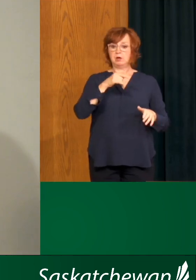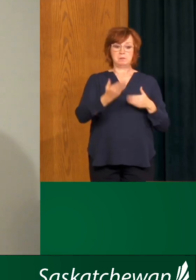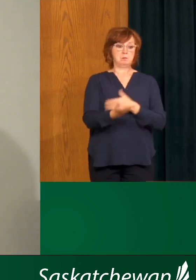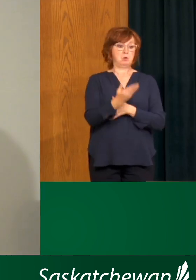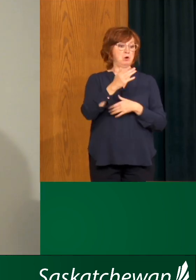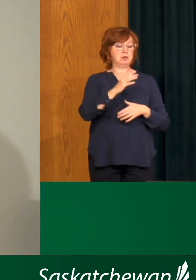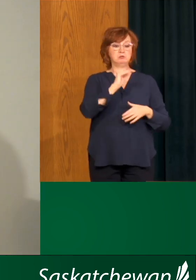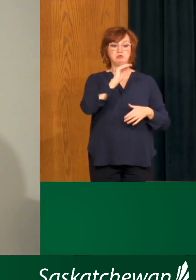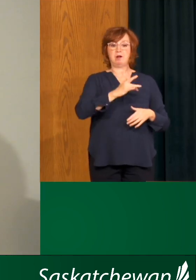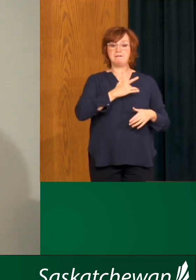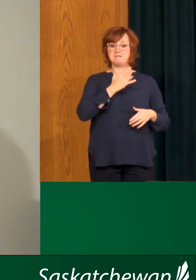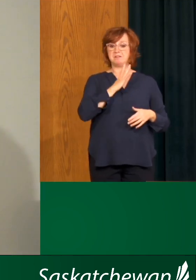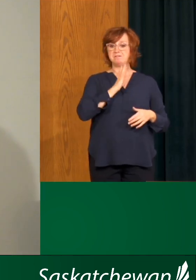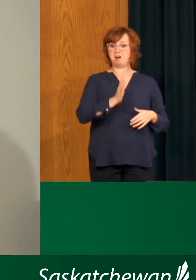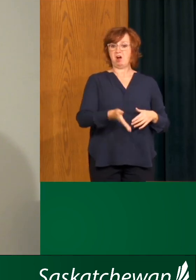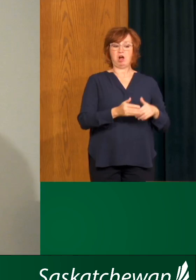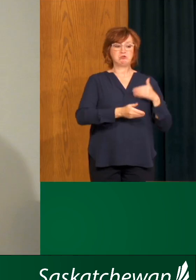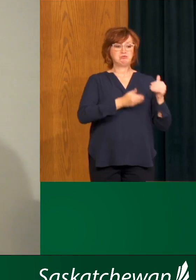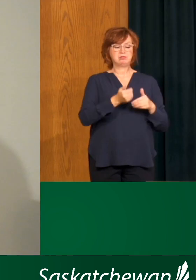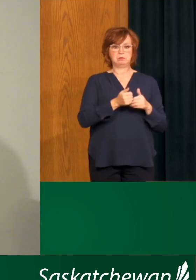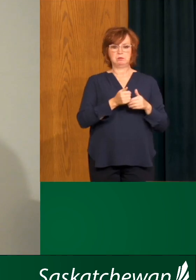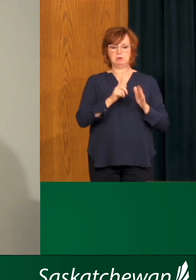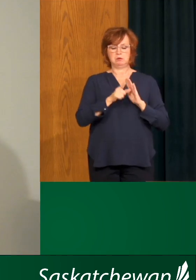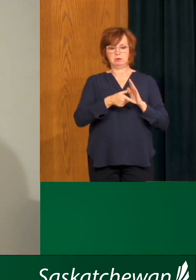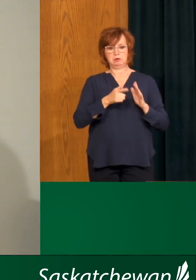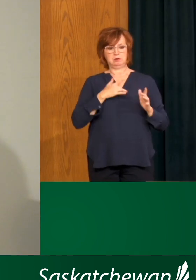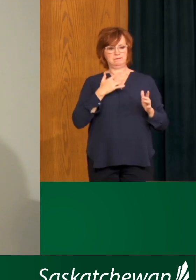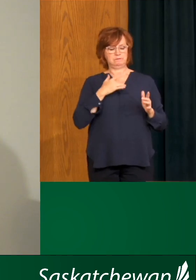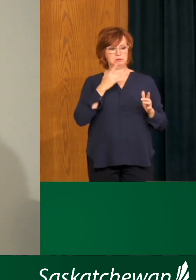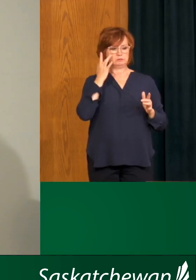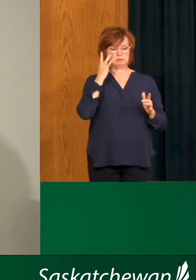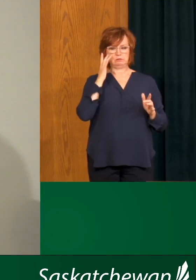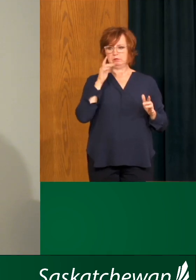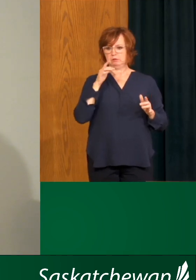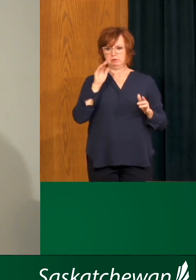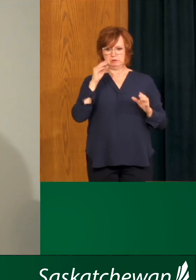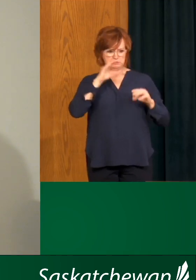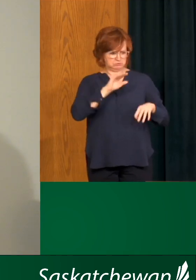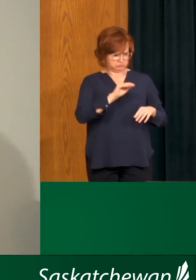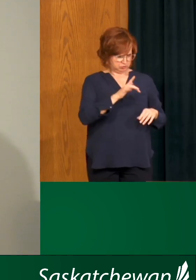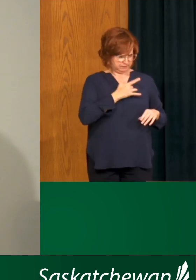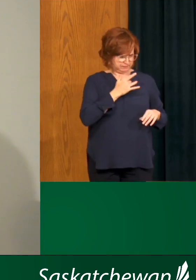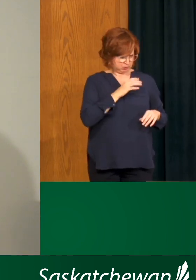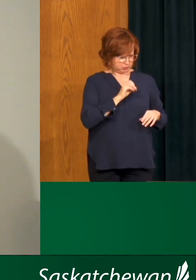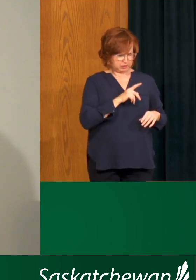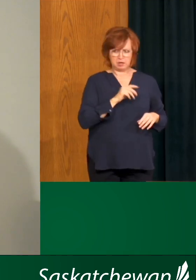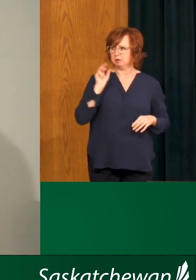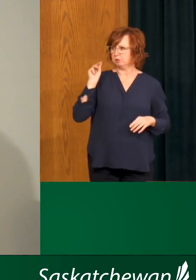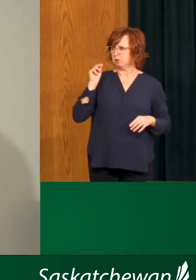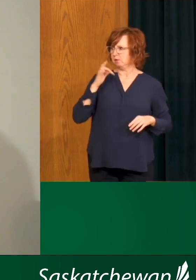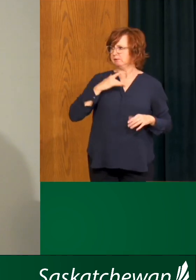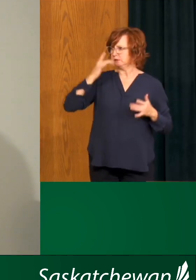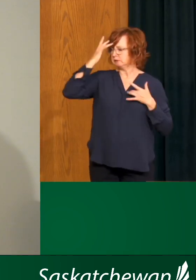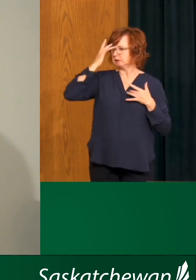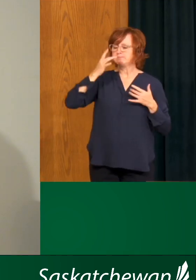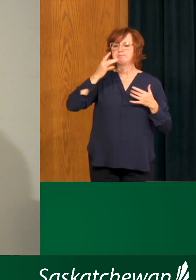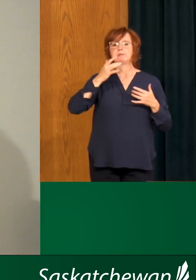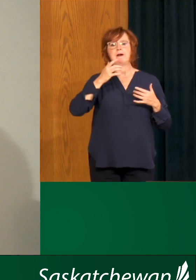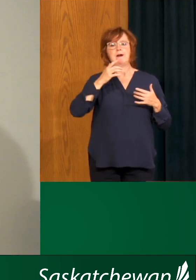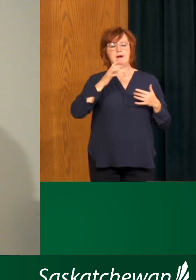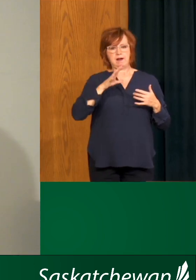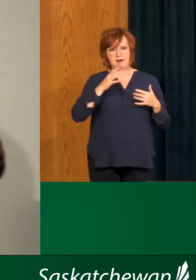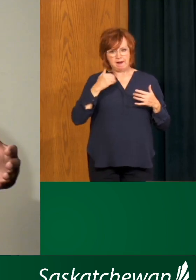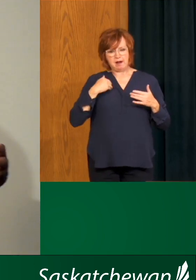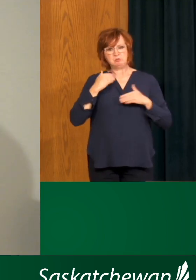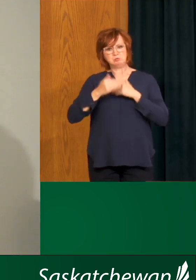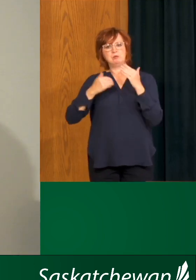in the classroom or in another room, and parents can be called. And if for some reason parents can't pick the child up, the child can even